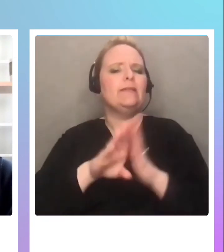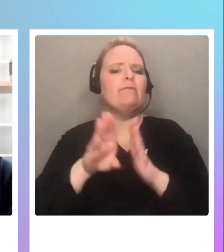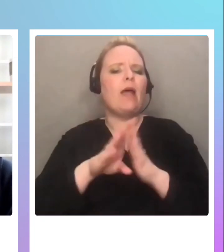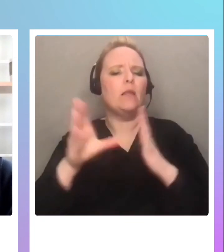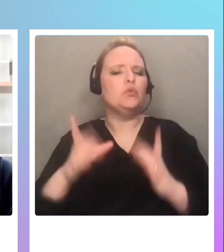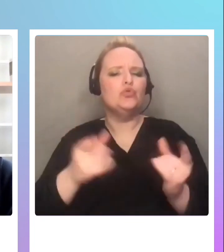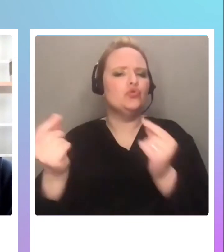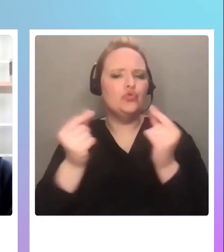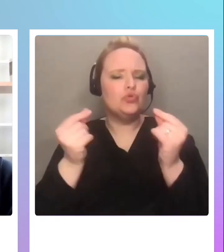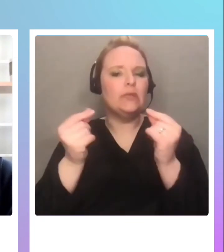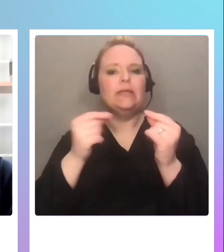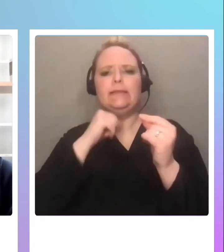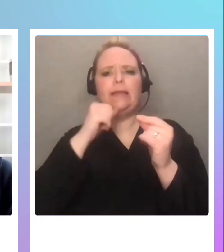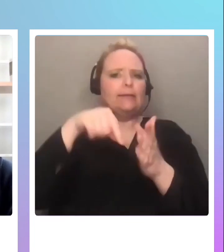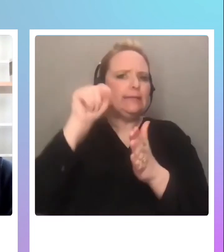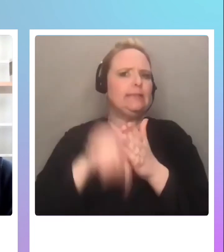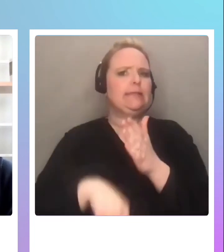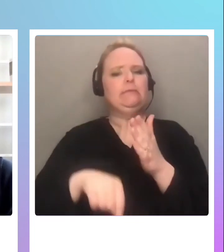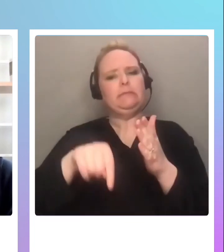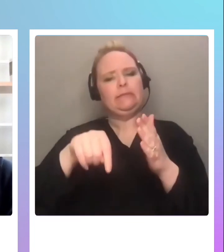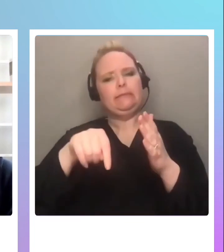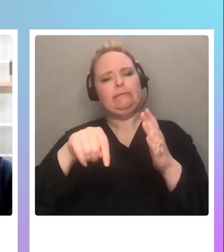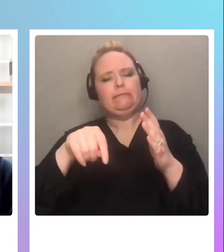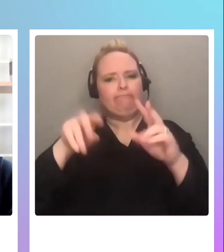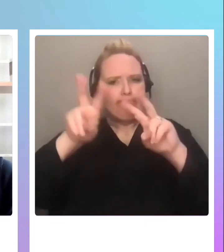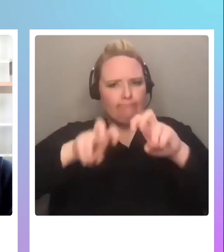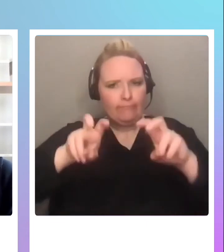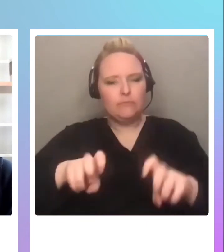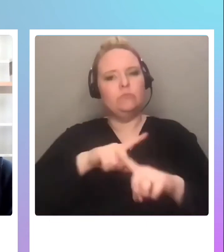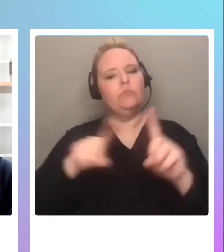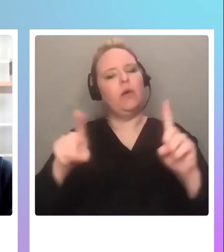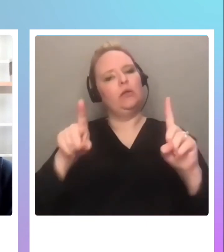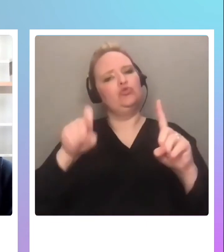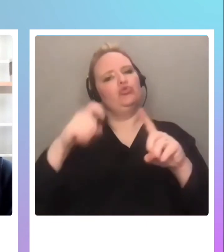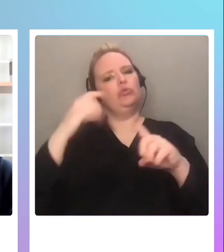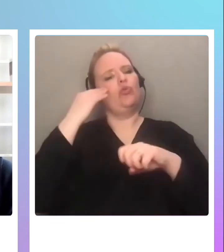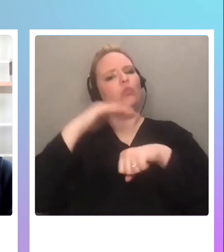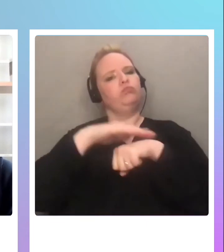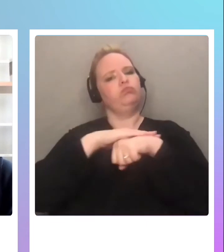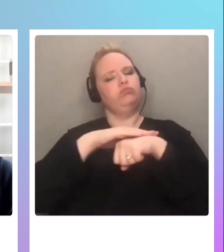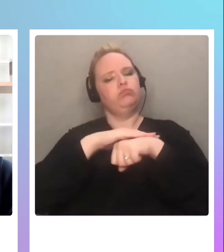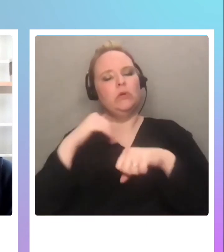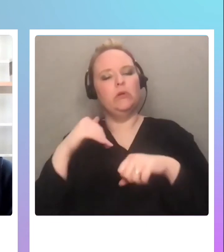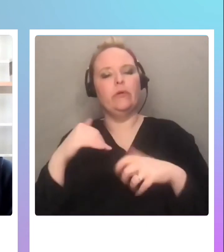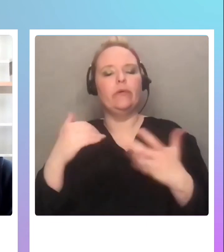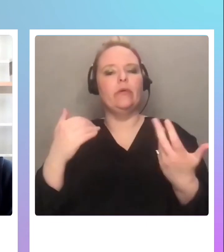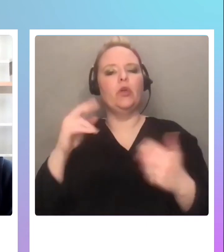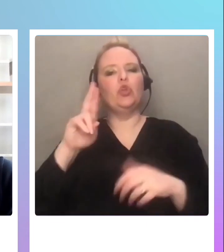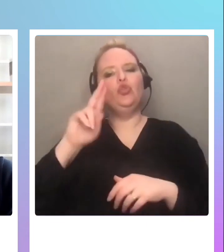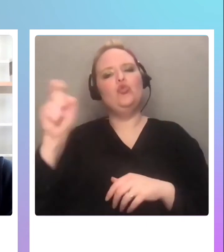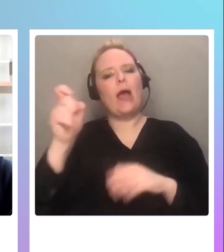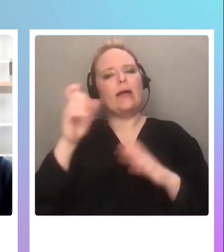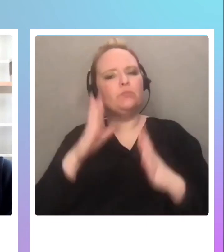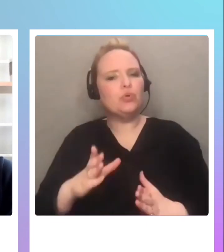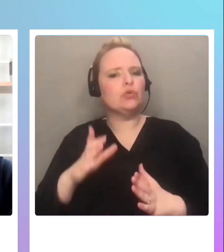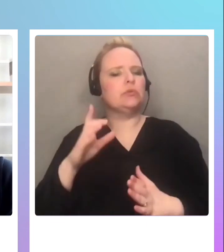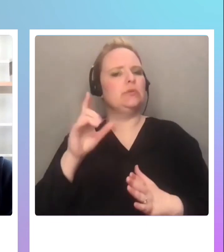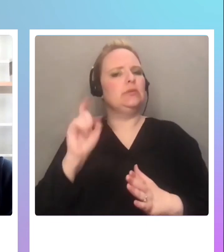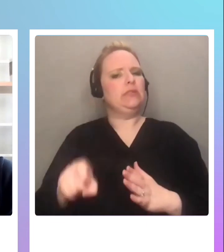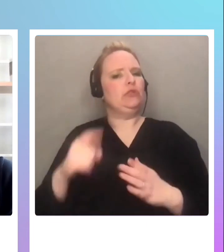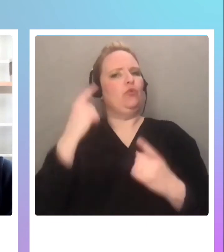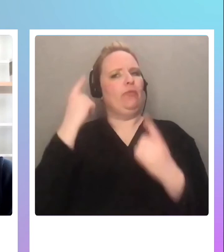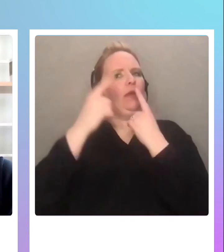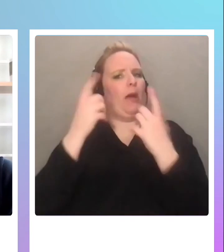Not doing deep dives, but it is good to kind of understand like, well, what would a UX person need to be concerned